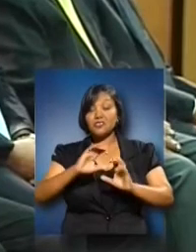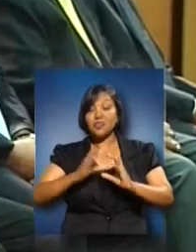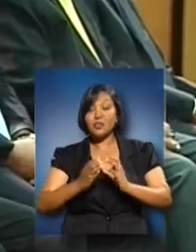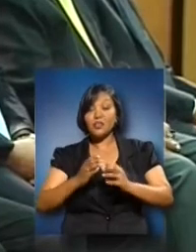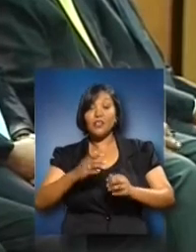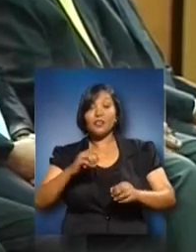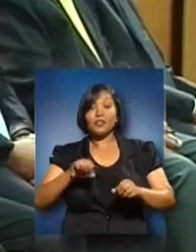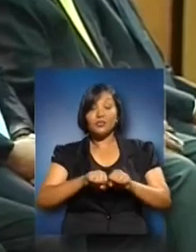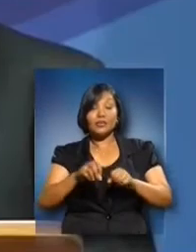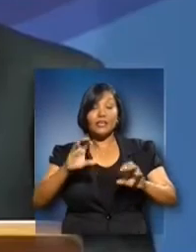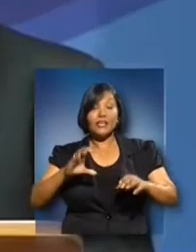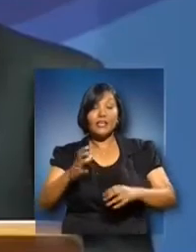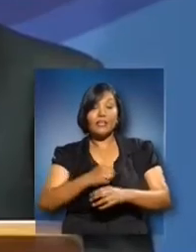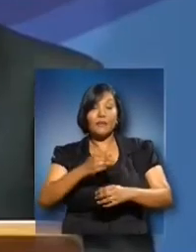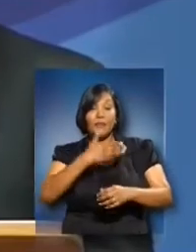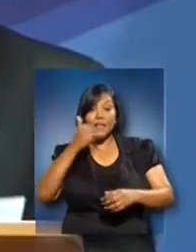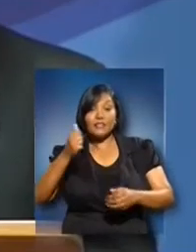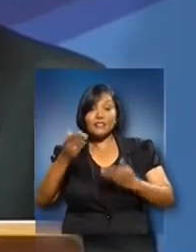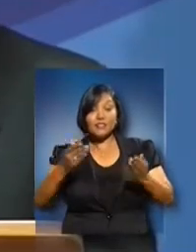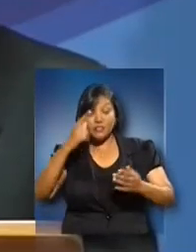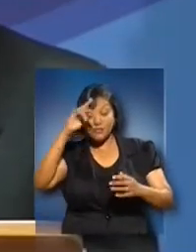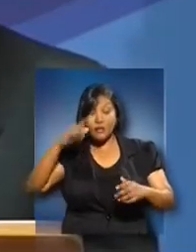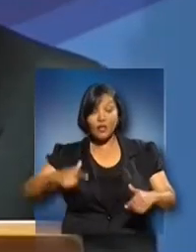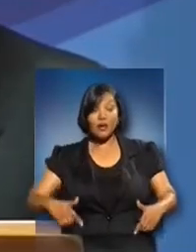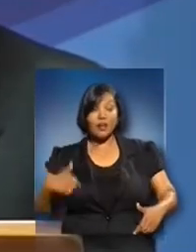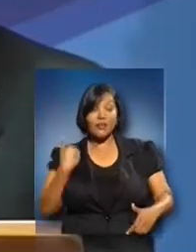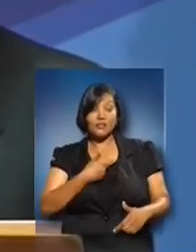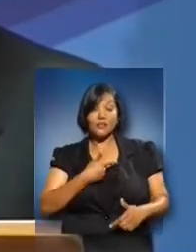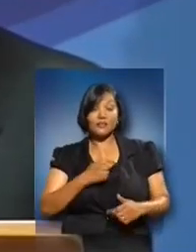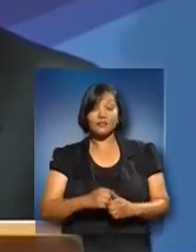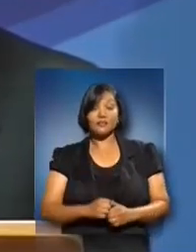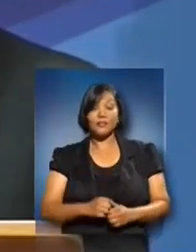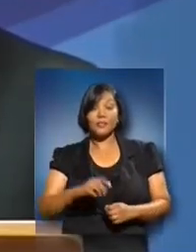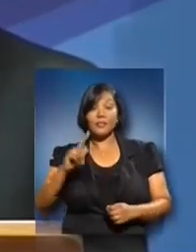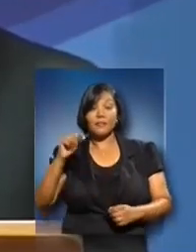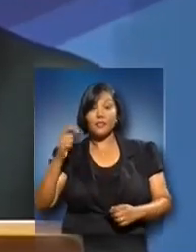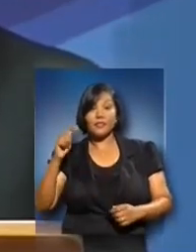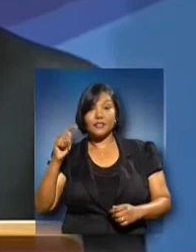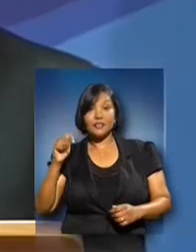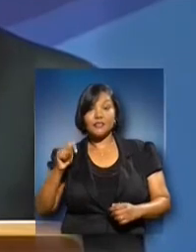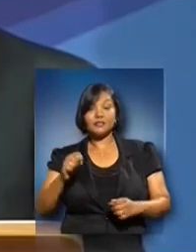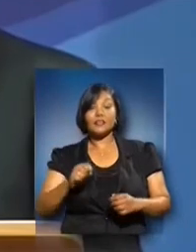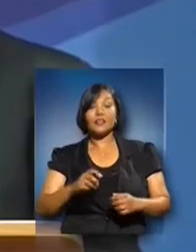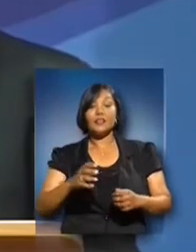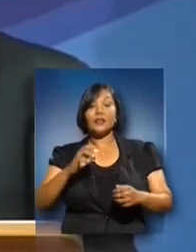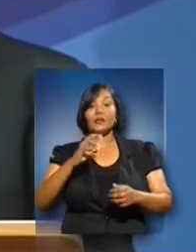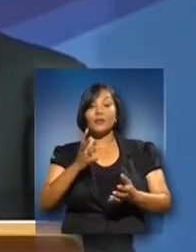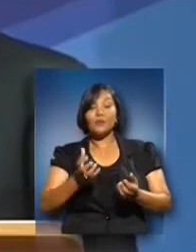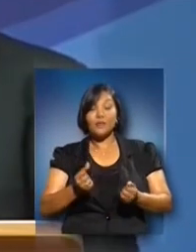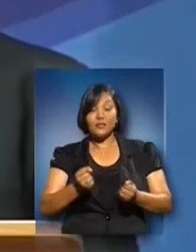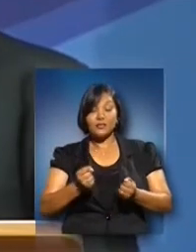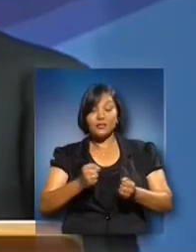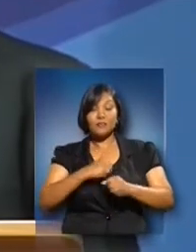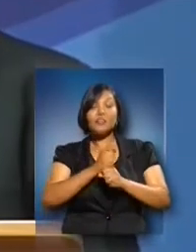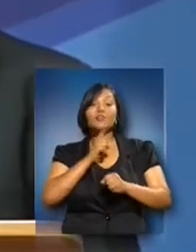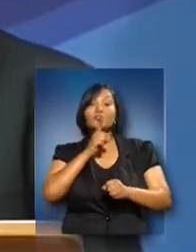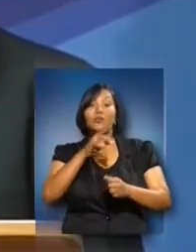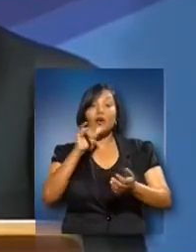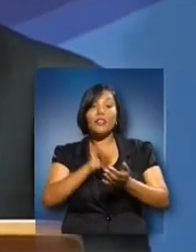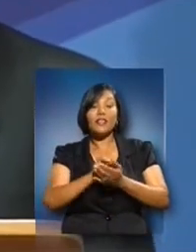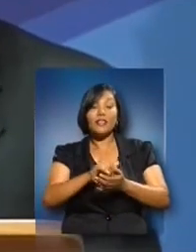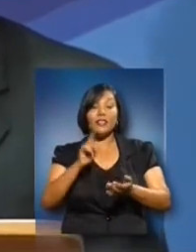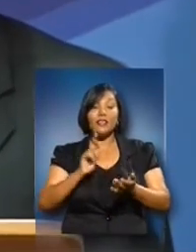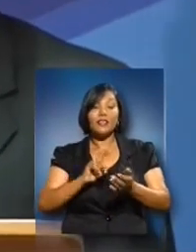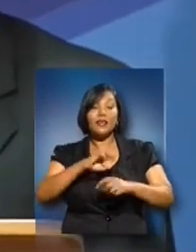service offering for their lifestyle. Tatt remains committed to regulating an environment that best